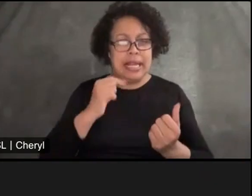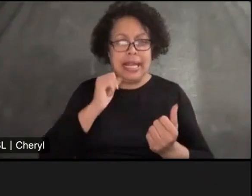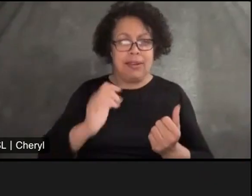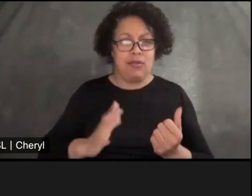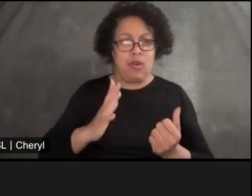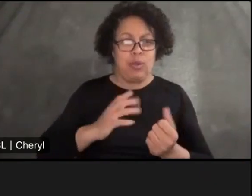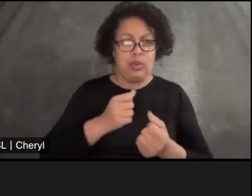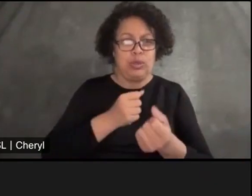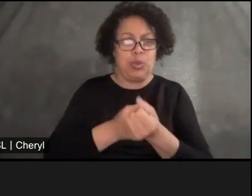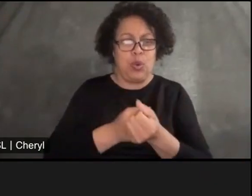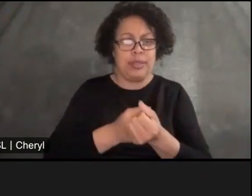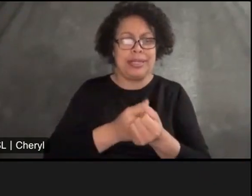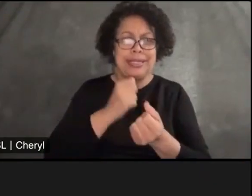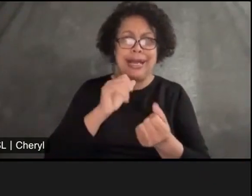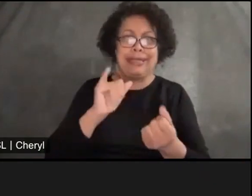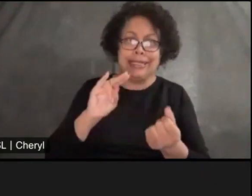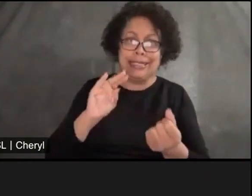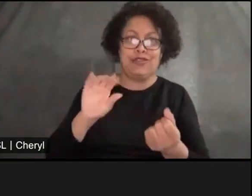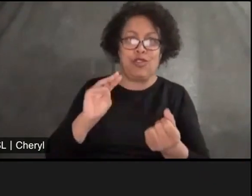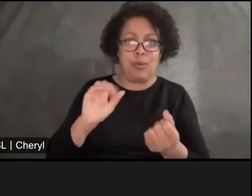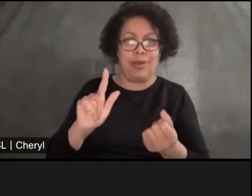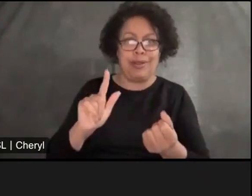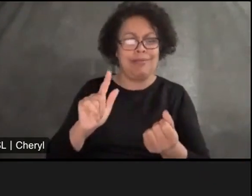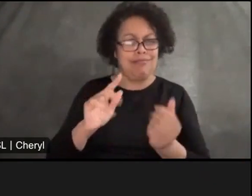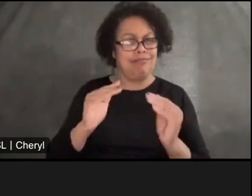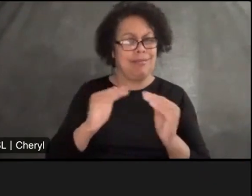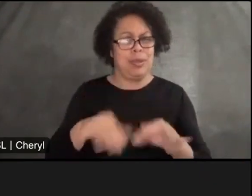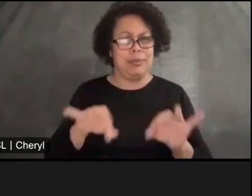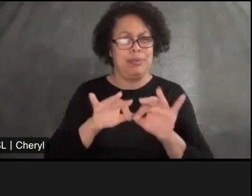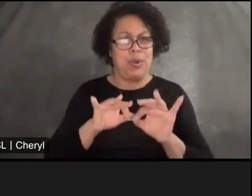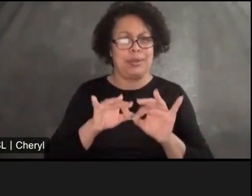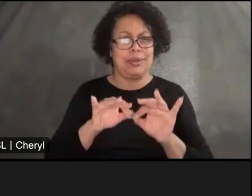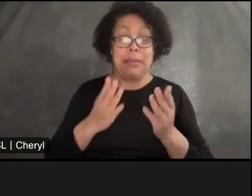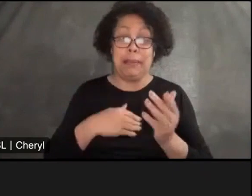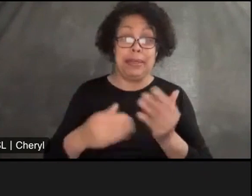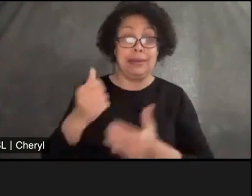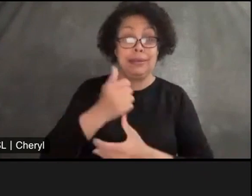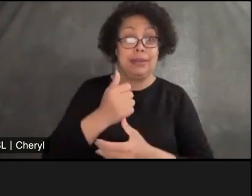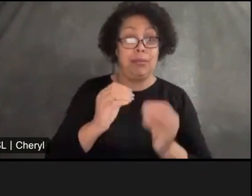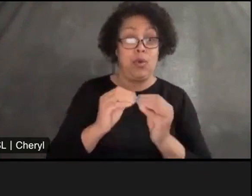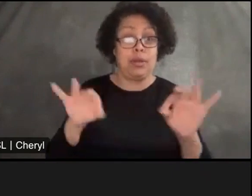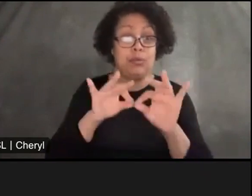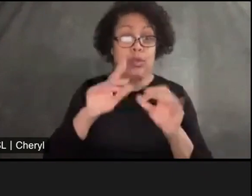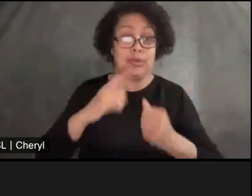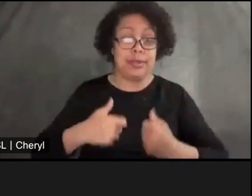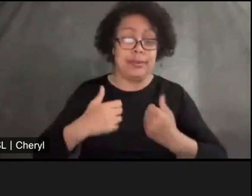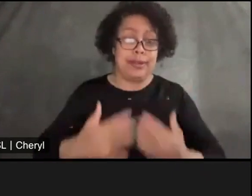as important, if not the most important for survivors.